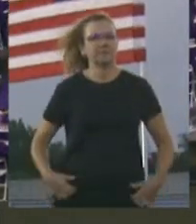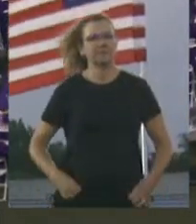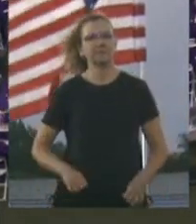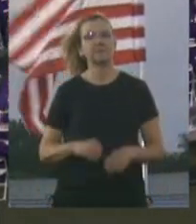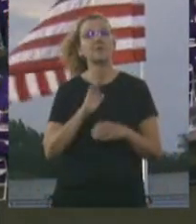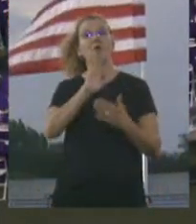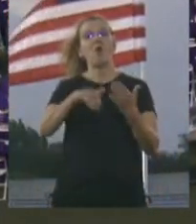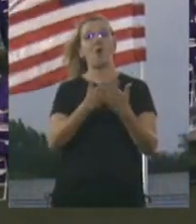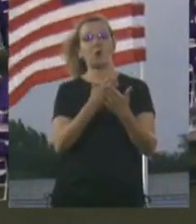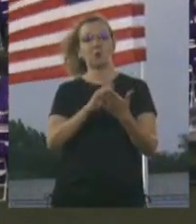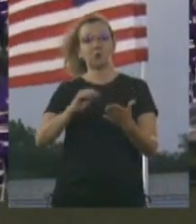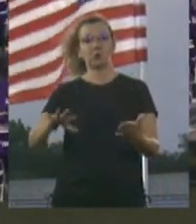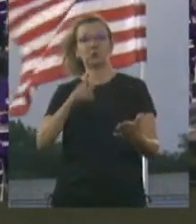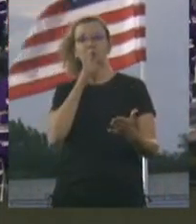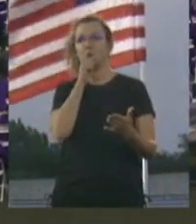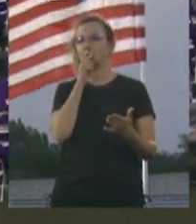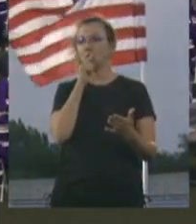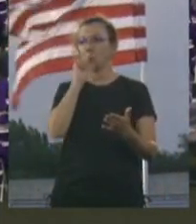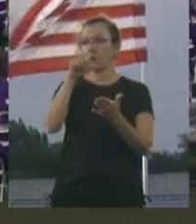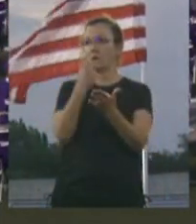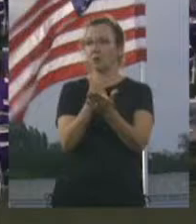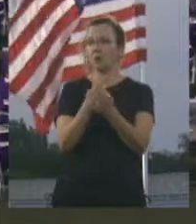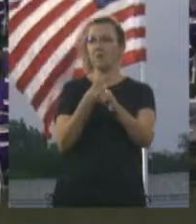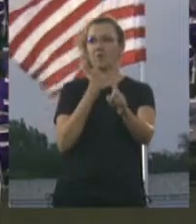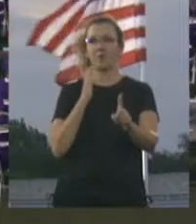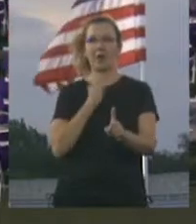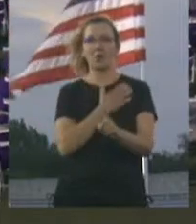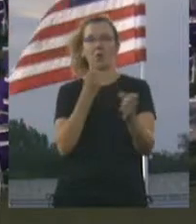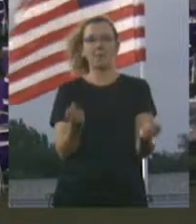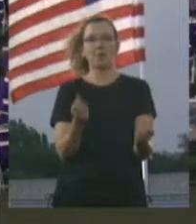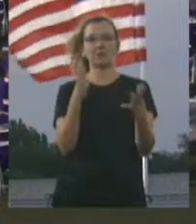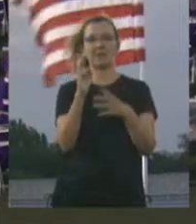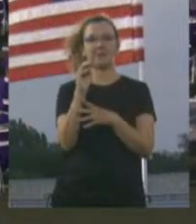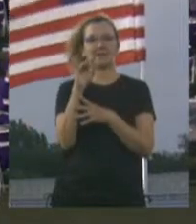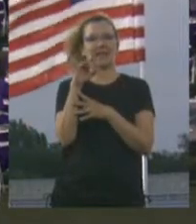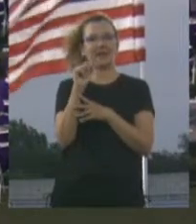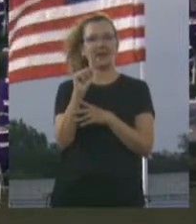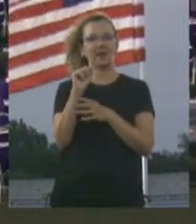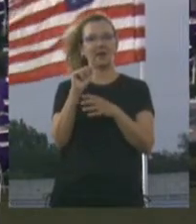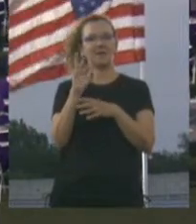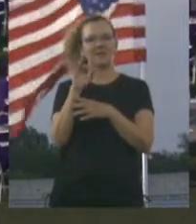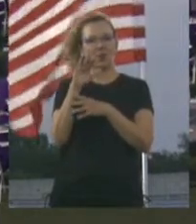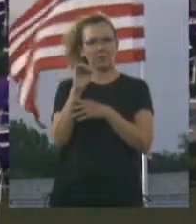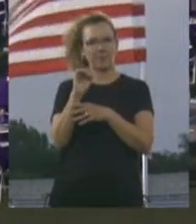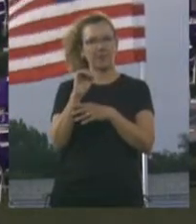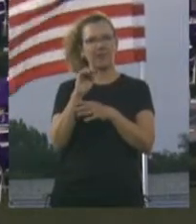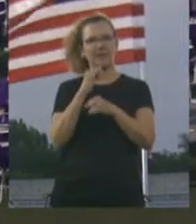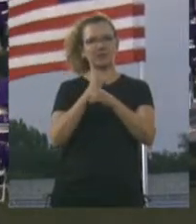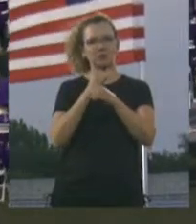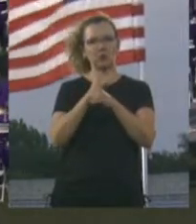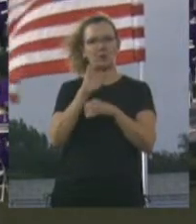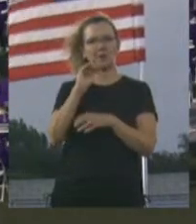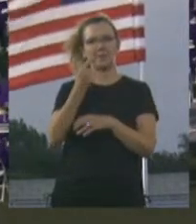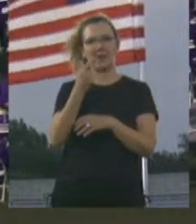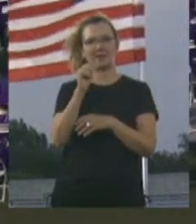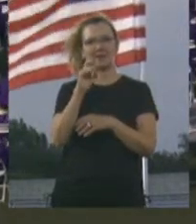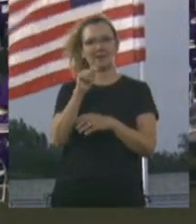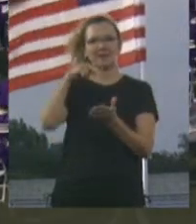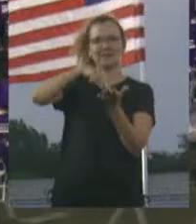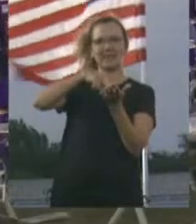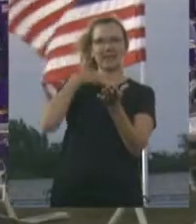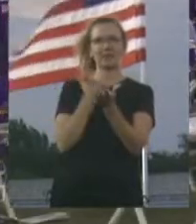Will all students who are graduating from our Multimedia and Film Institute magnet please stand and